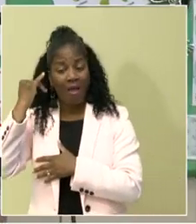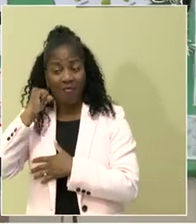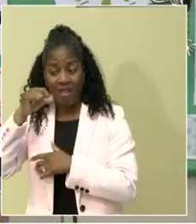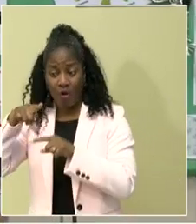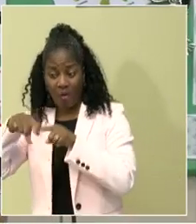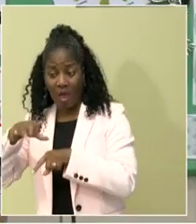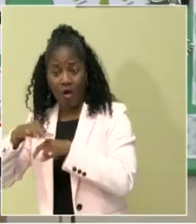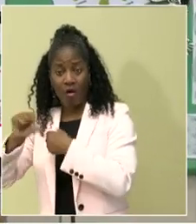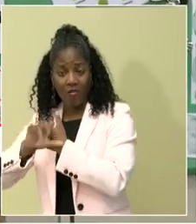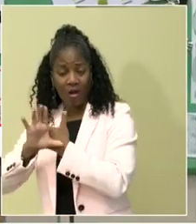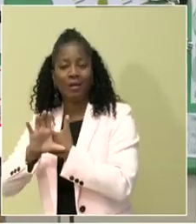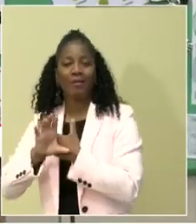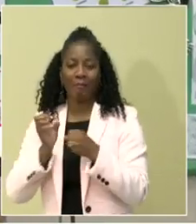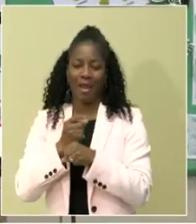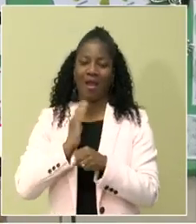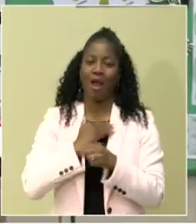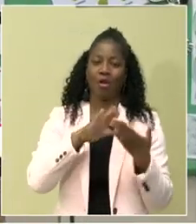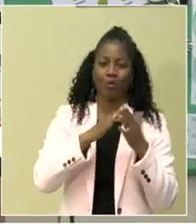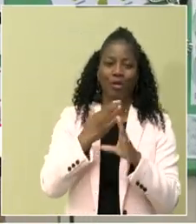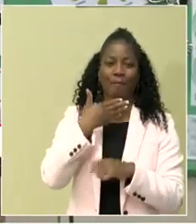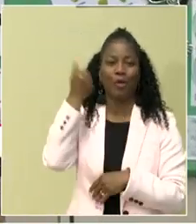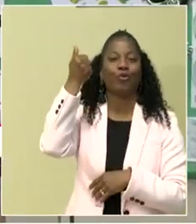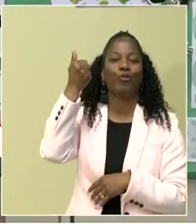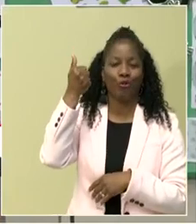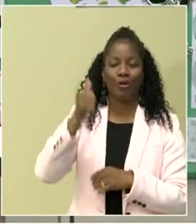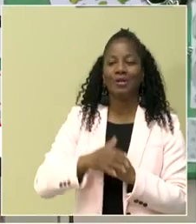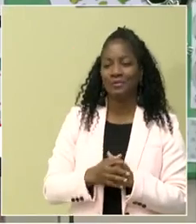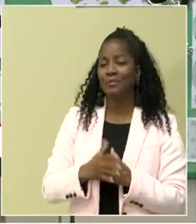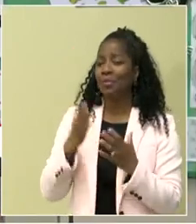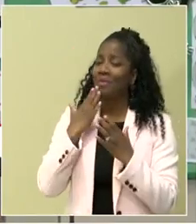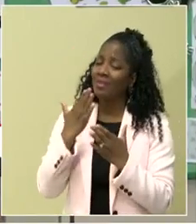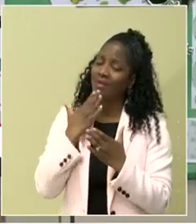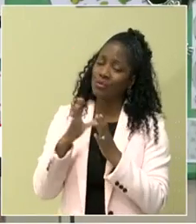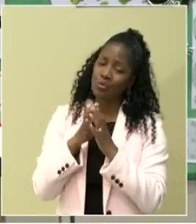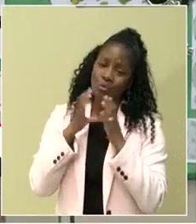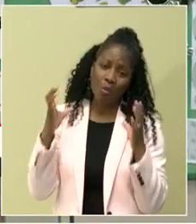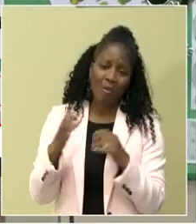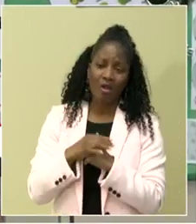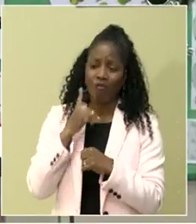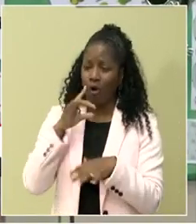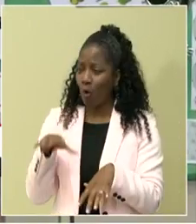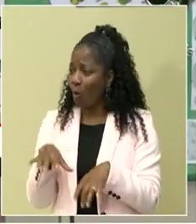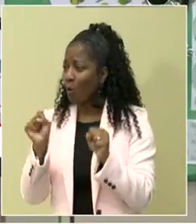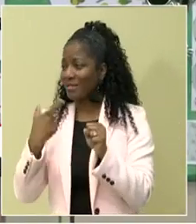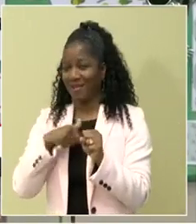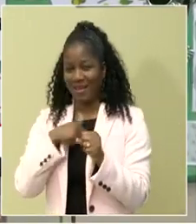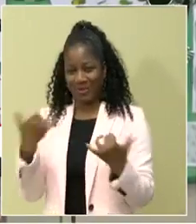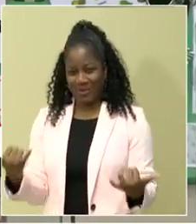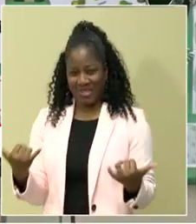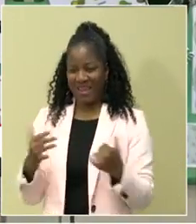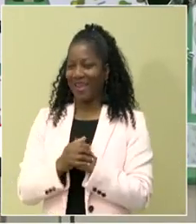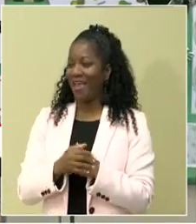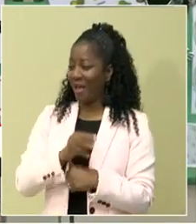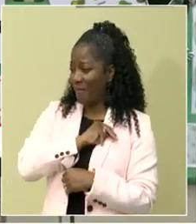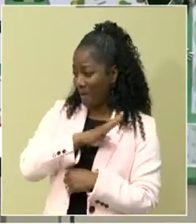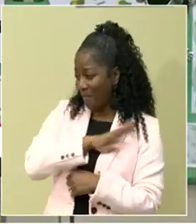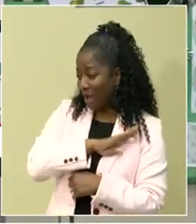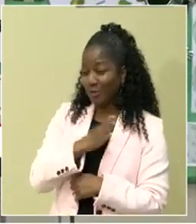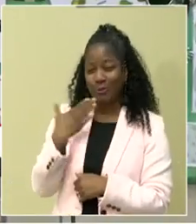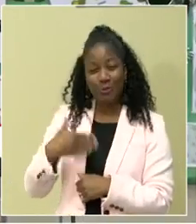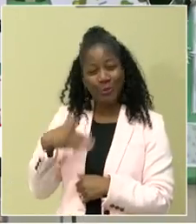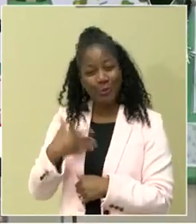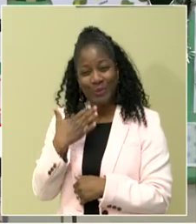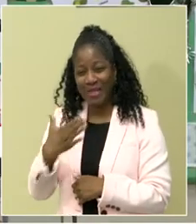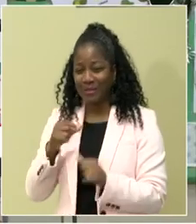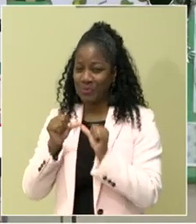community better. So thank you so much for hosting us today. And Mayor, thank you so much for